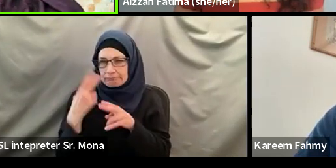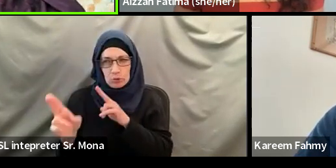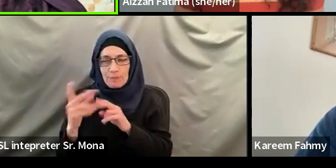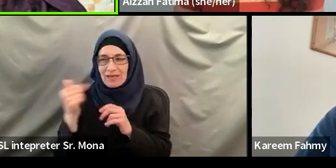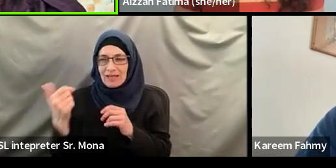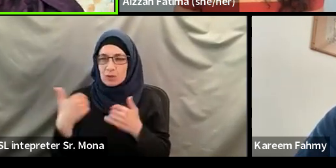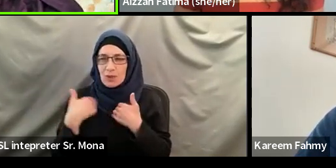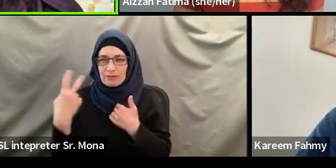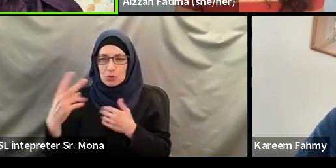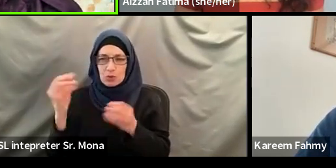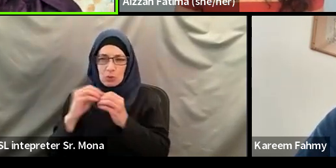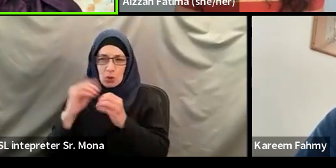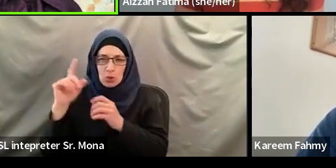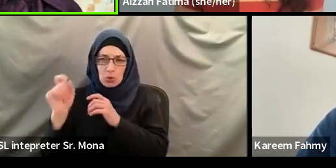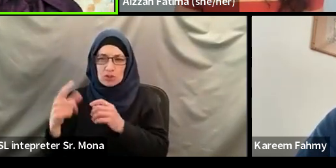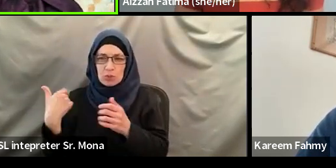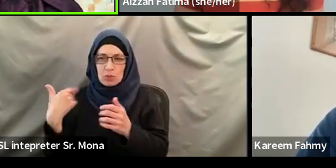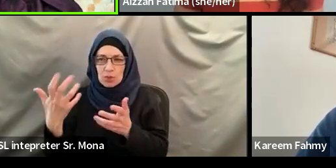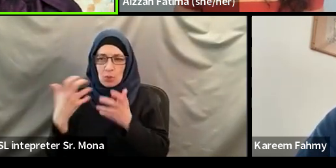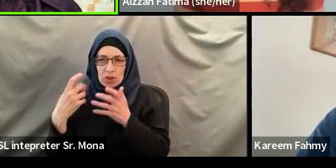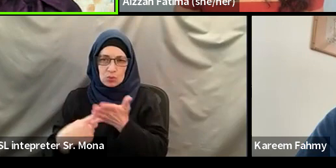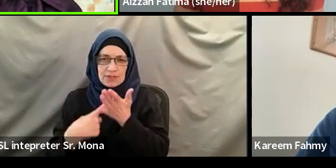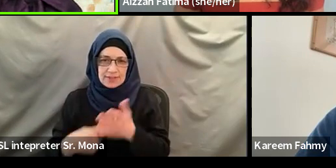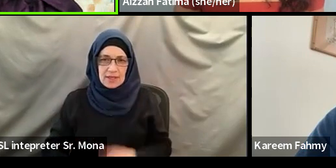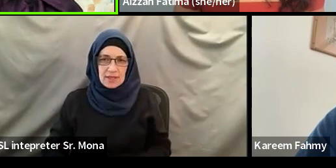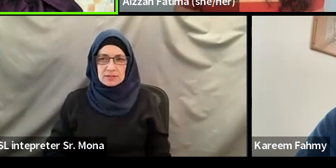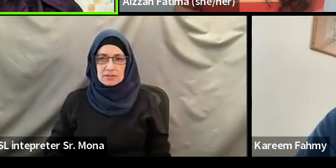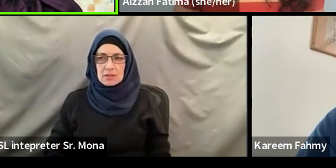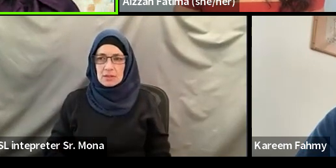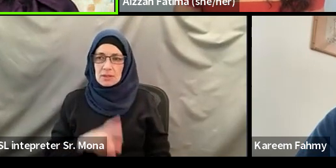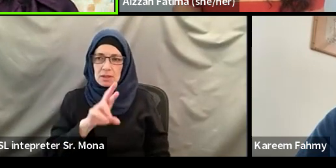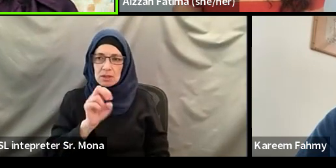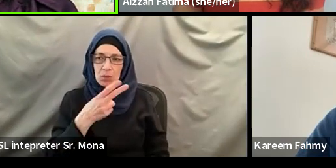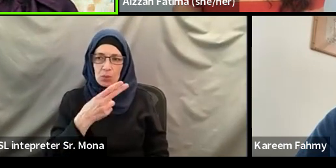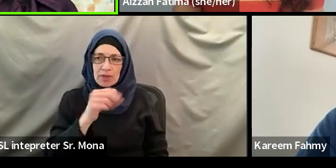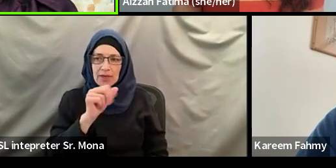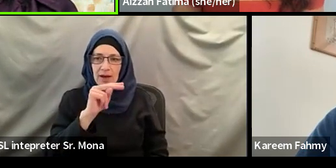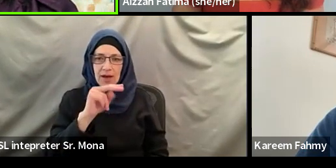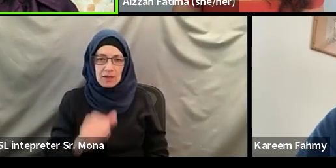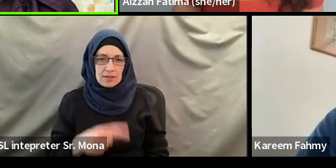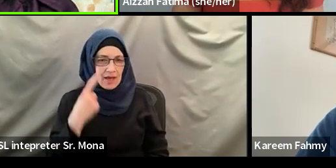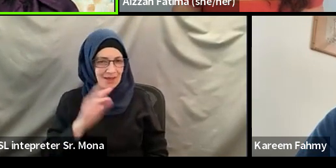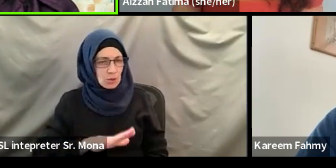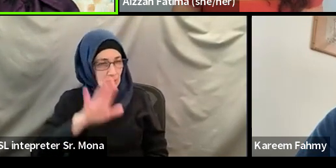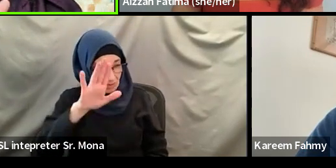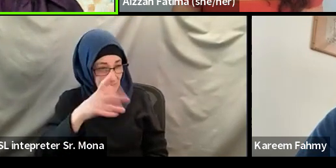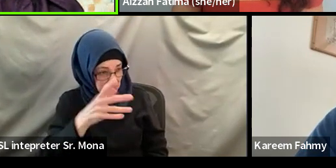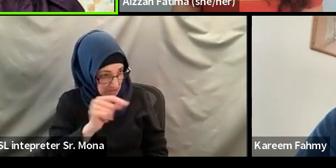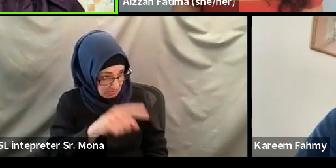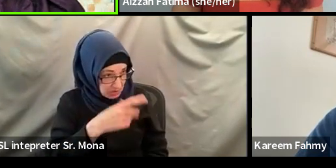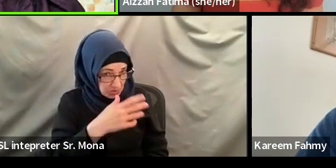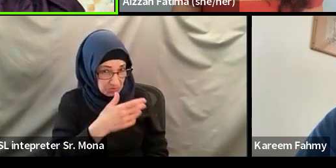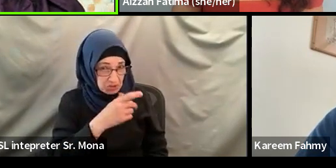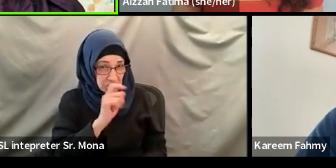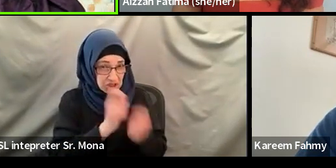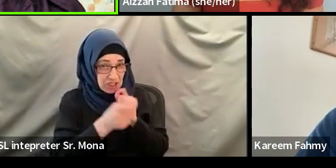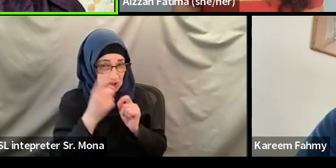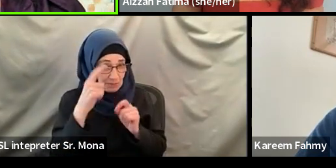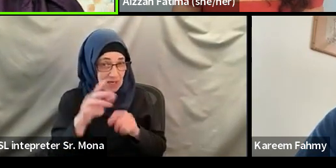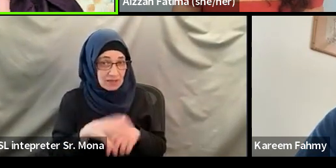more questions we want to discuss. Rehana, I think your hand was up, but did you just lower it? Oh, I